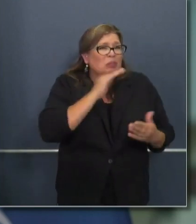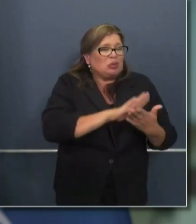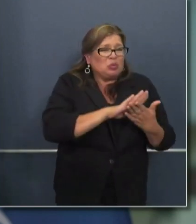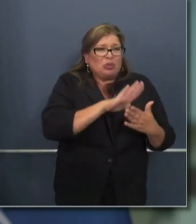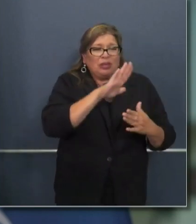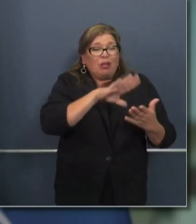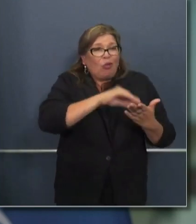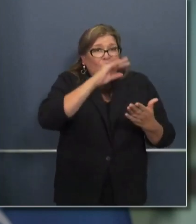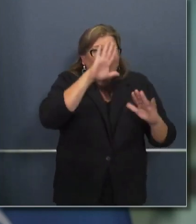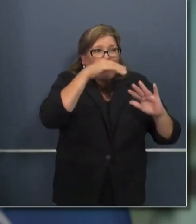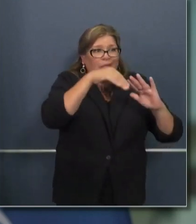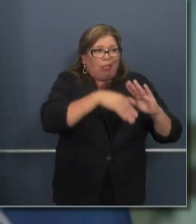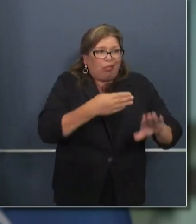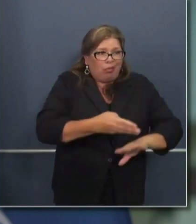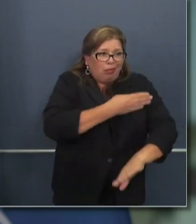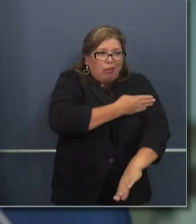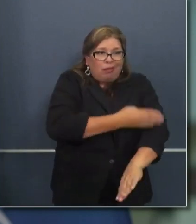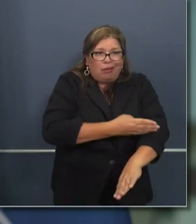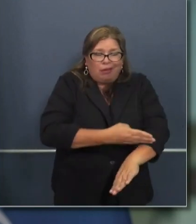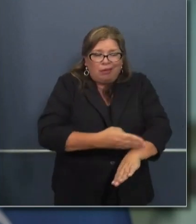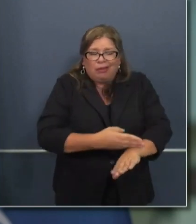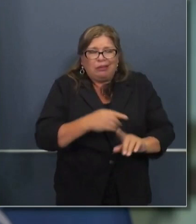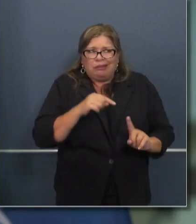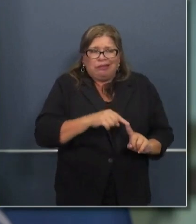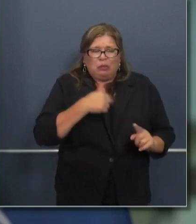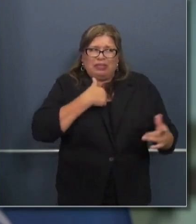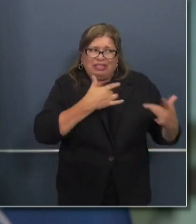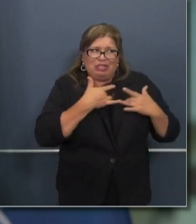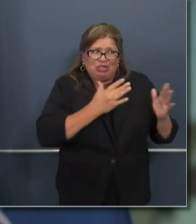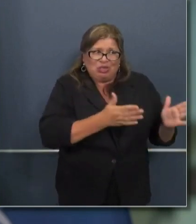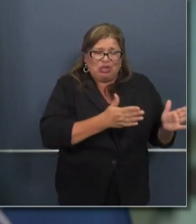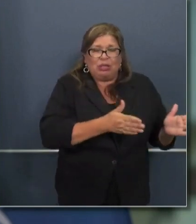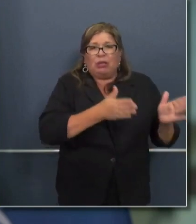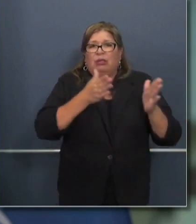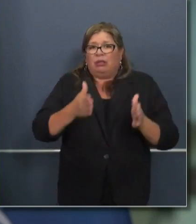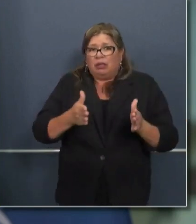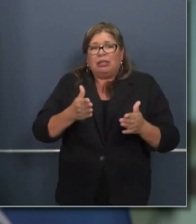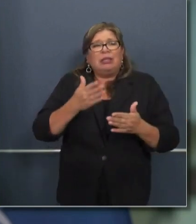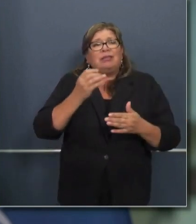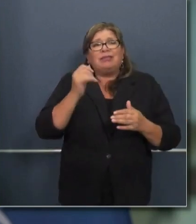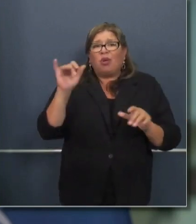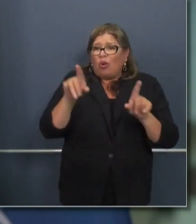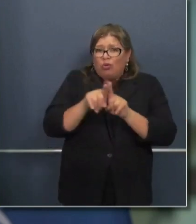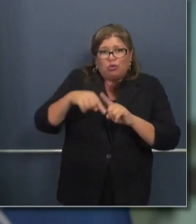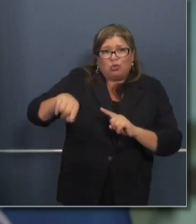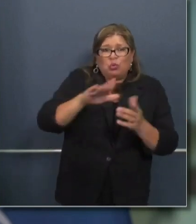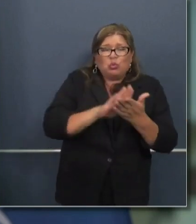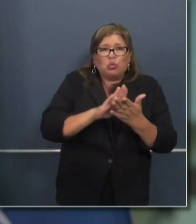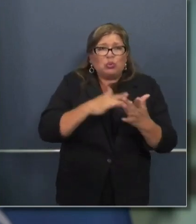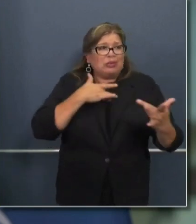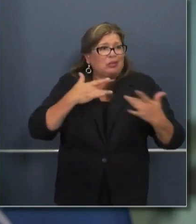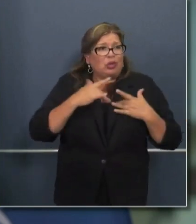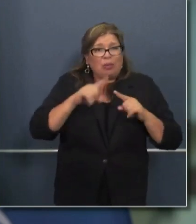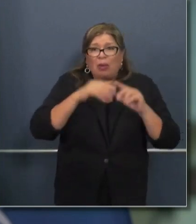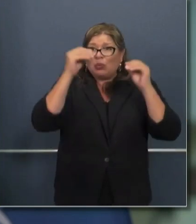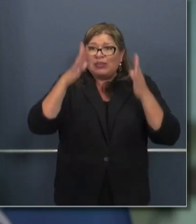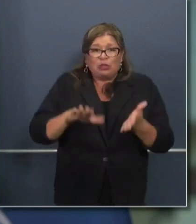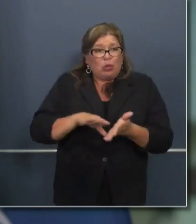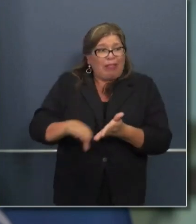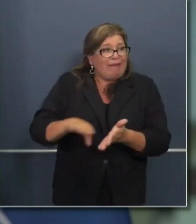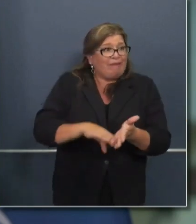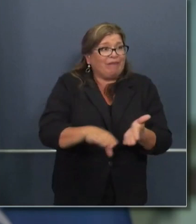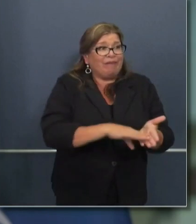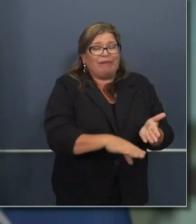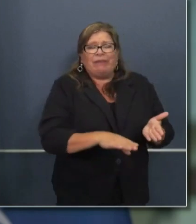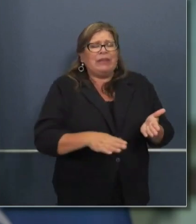leaders. There was concern and anxiety about layoffs and pink slips, and that was substantially addressed with language that